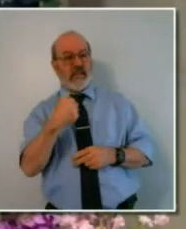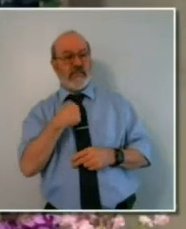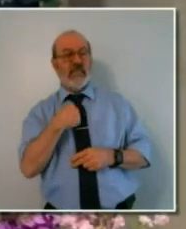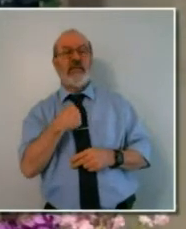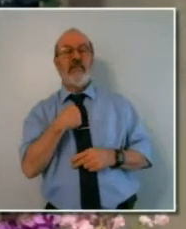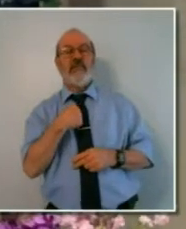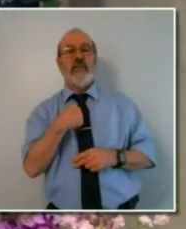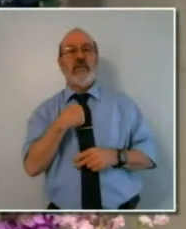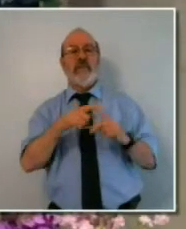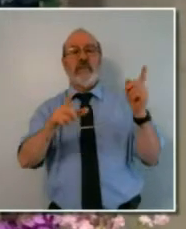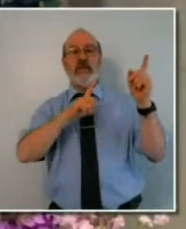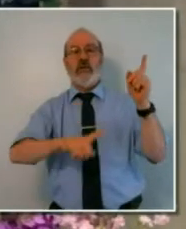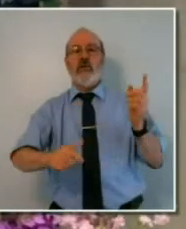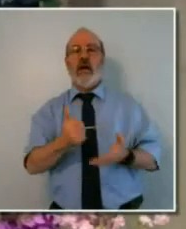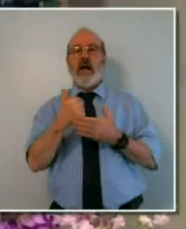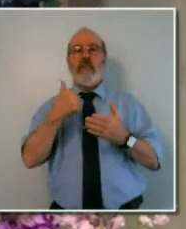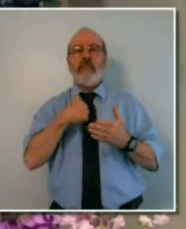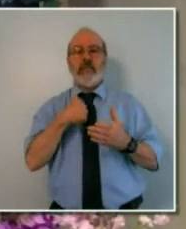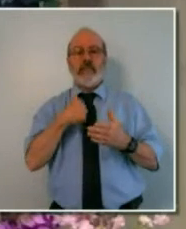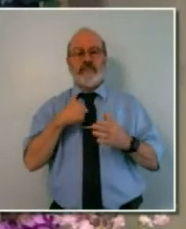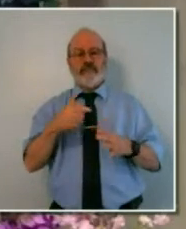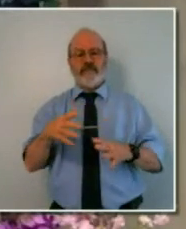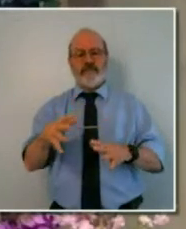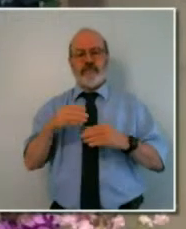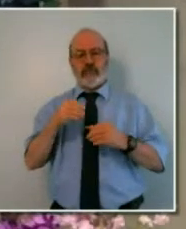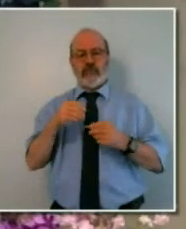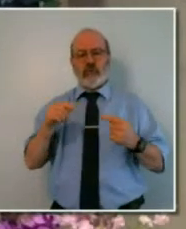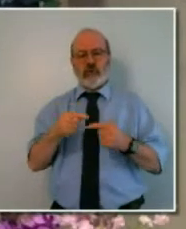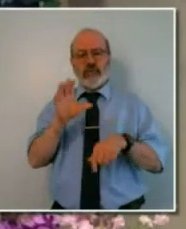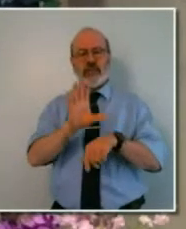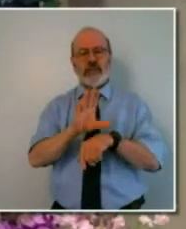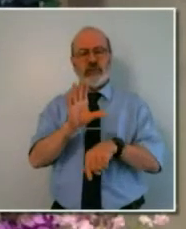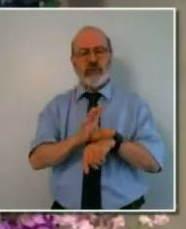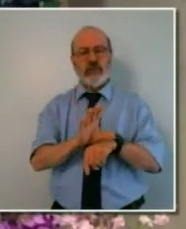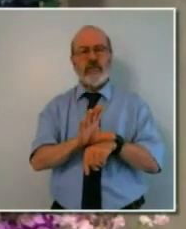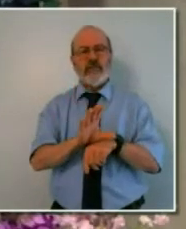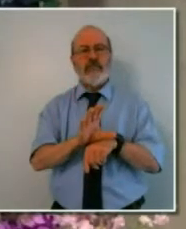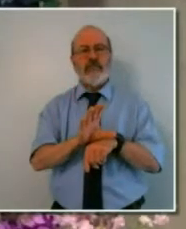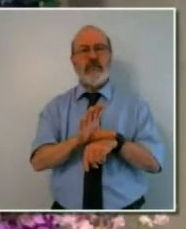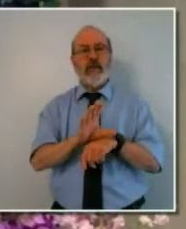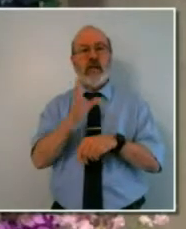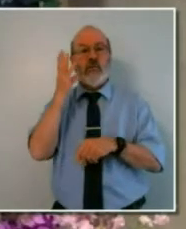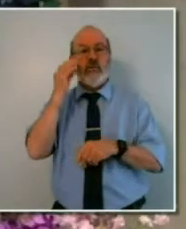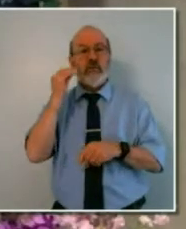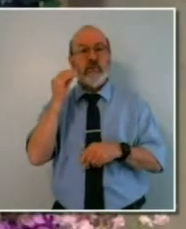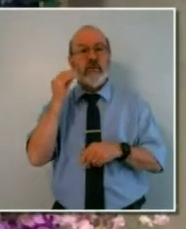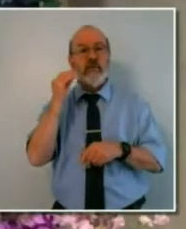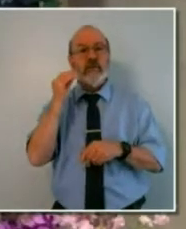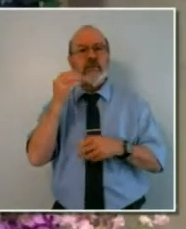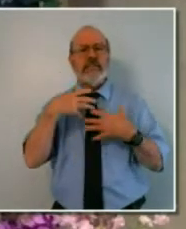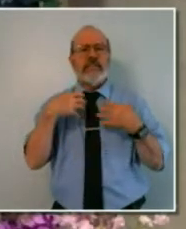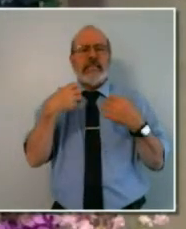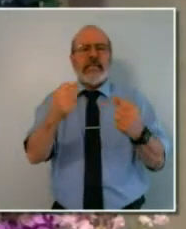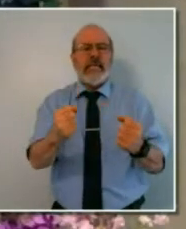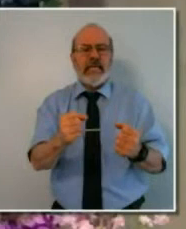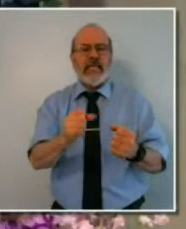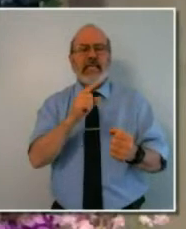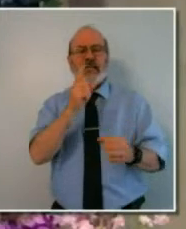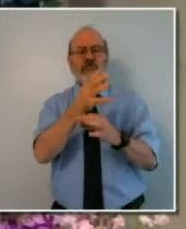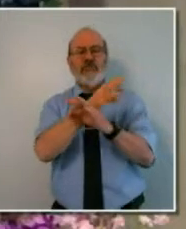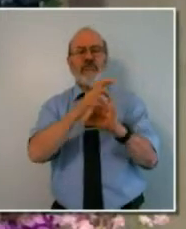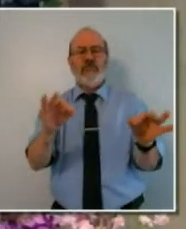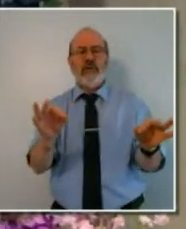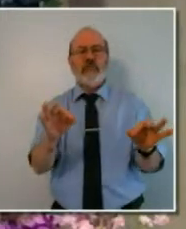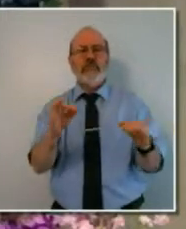But the Lord enabled me to take a hurting church, and we have experienced healing and true freedom.